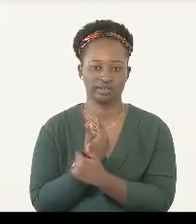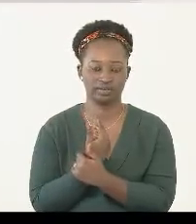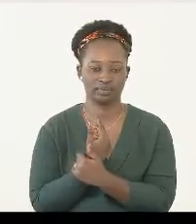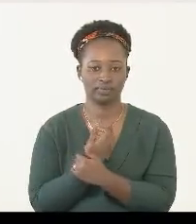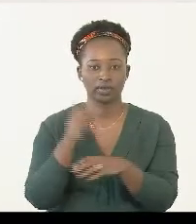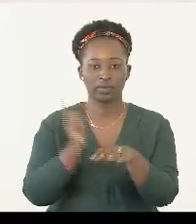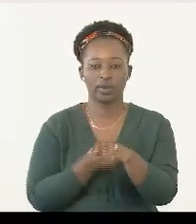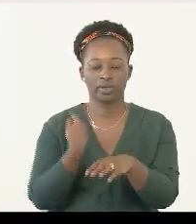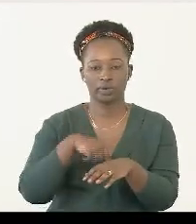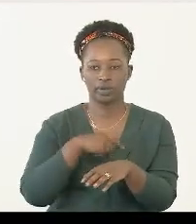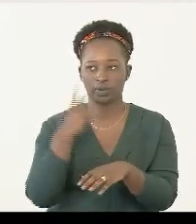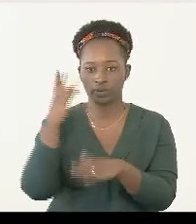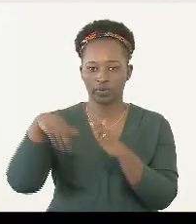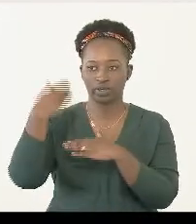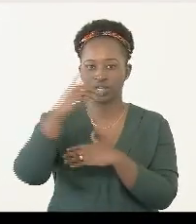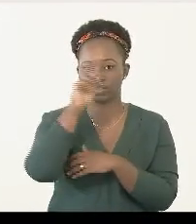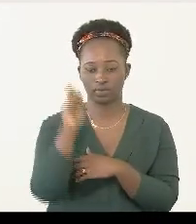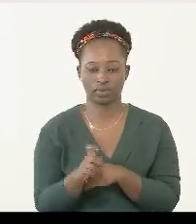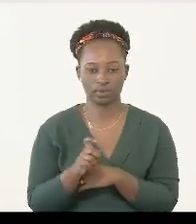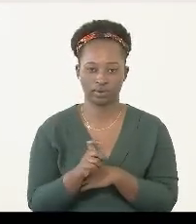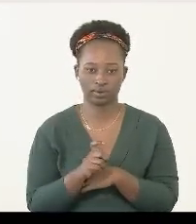When we go to the next question,